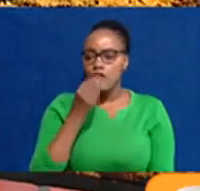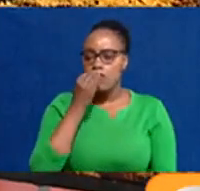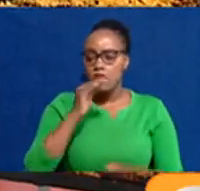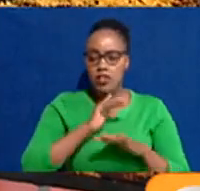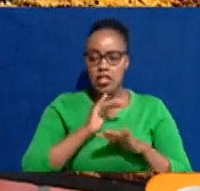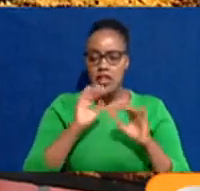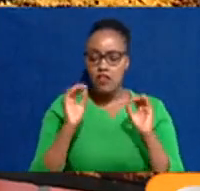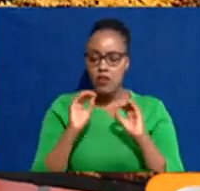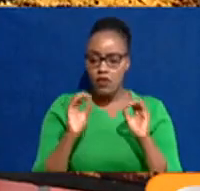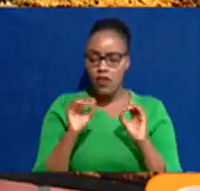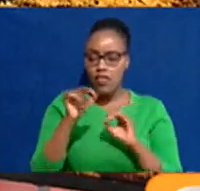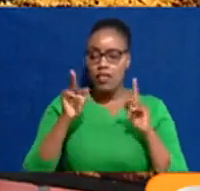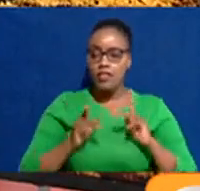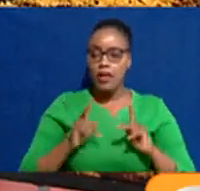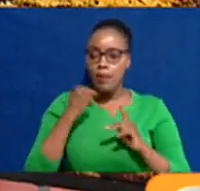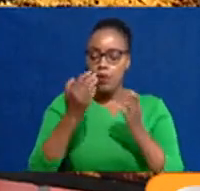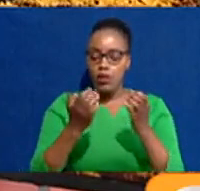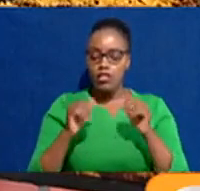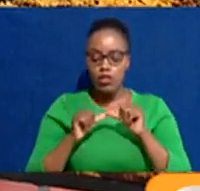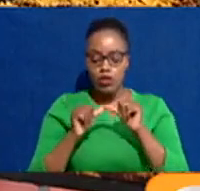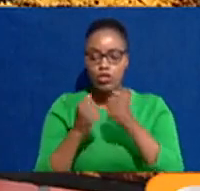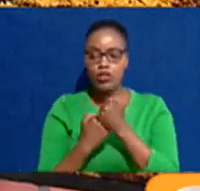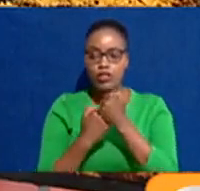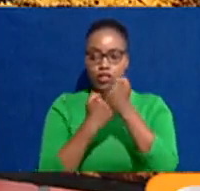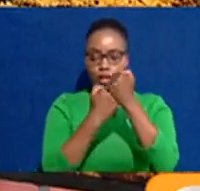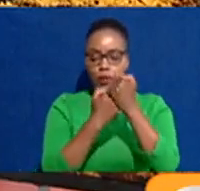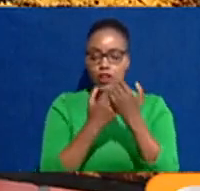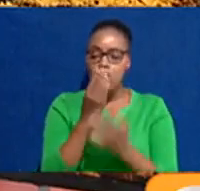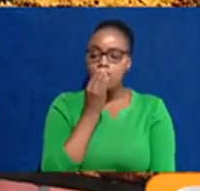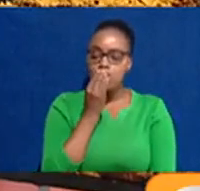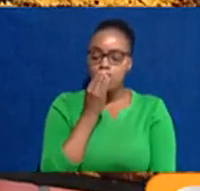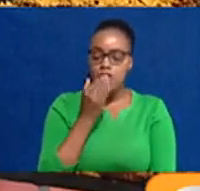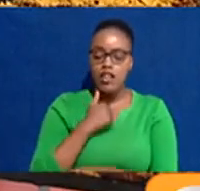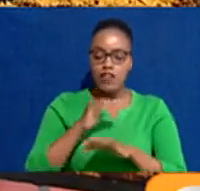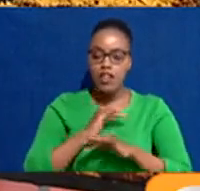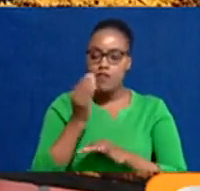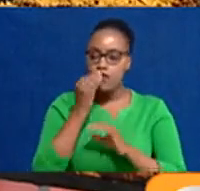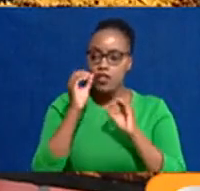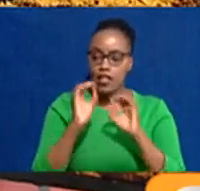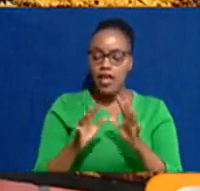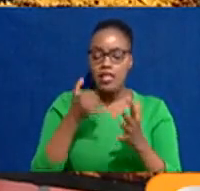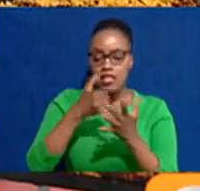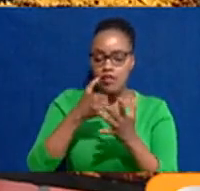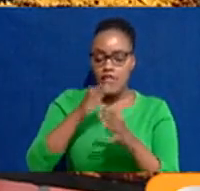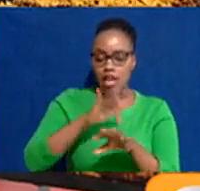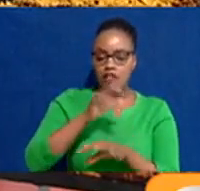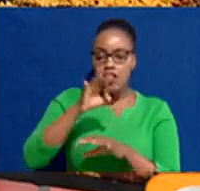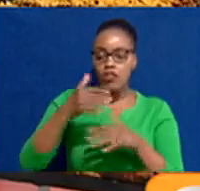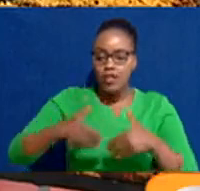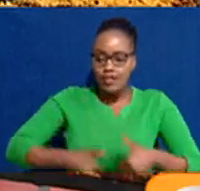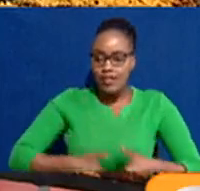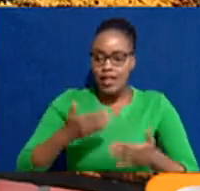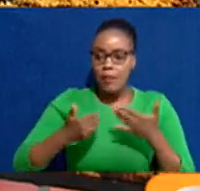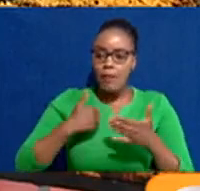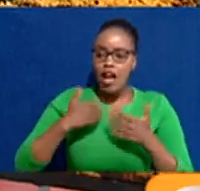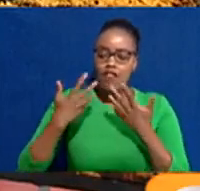insecure. Now, these are people who require continuous support in terms of food. They do not have enough food as part of the effects of the drought, and they may